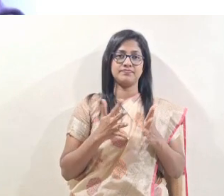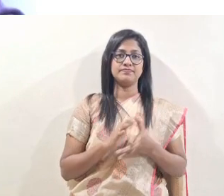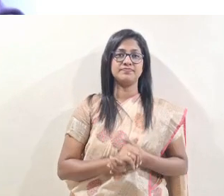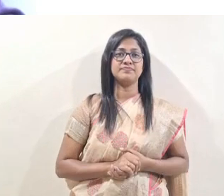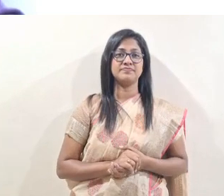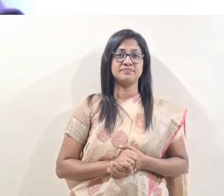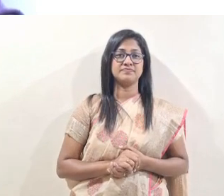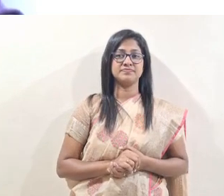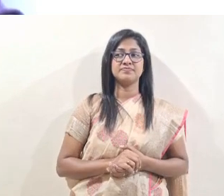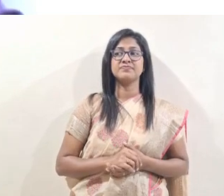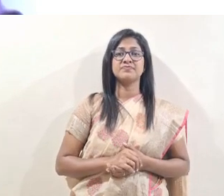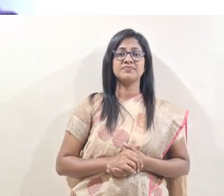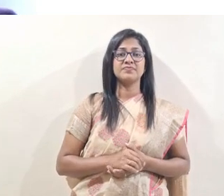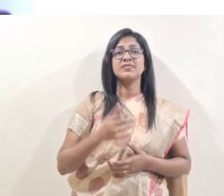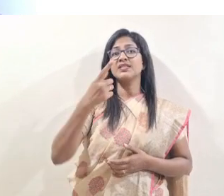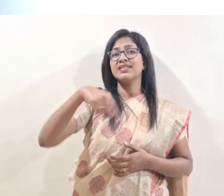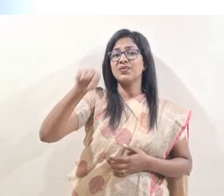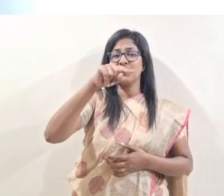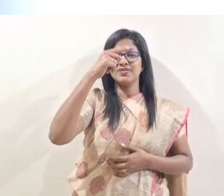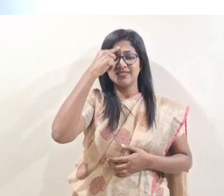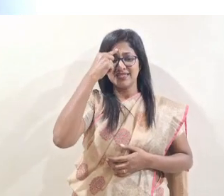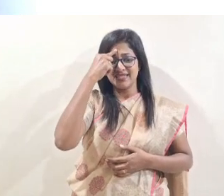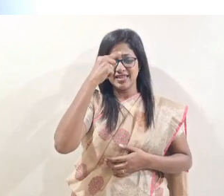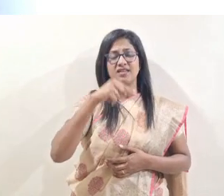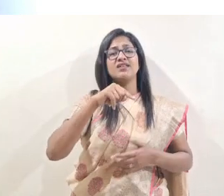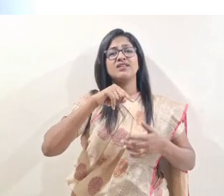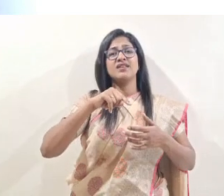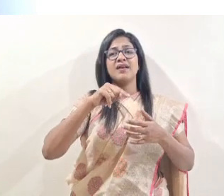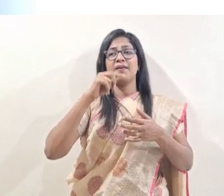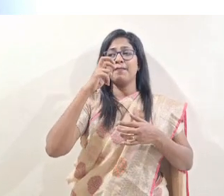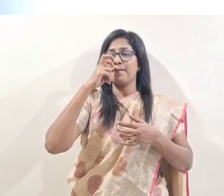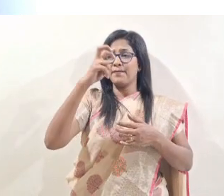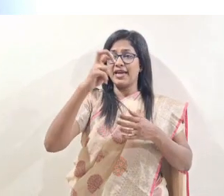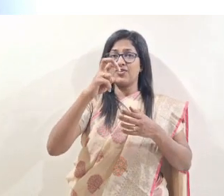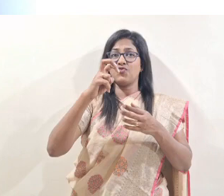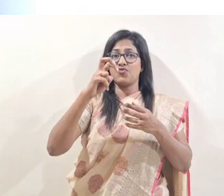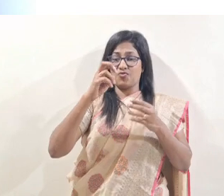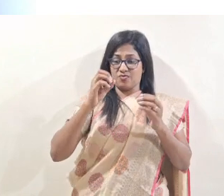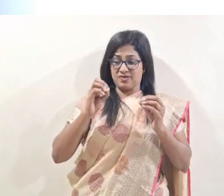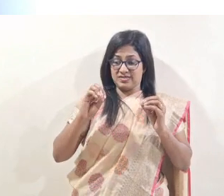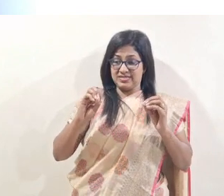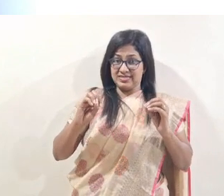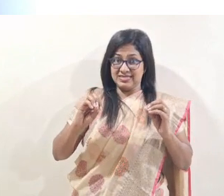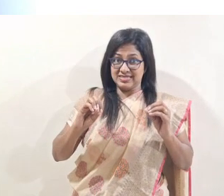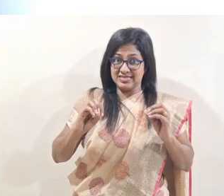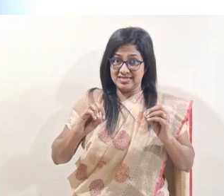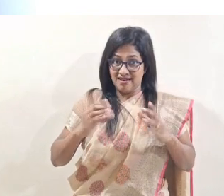They seem to grow as the metro comes near its commissioning.